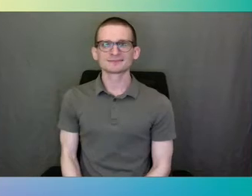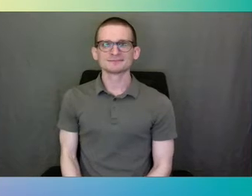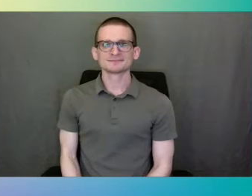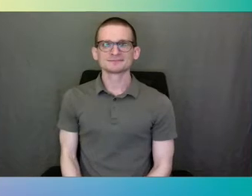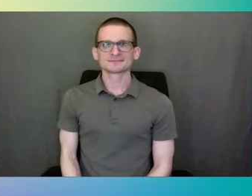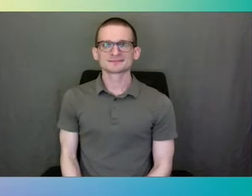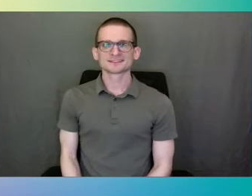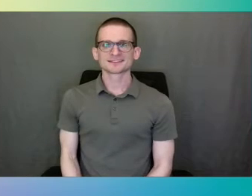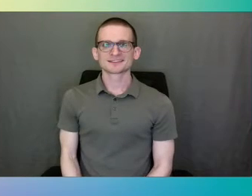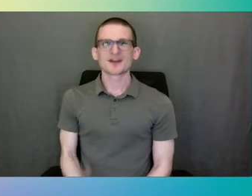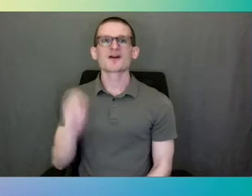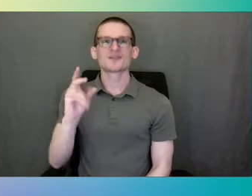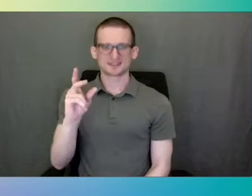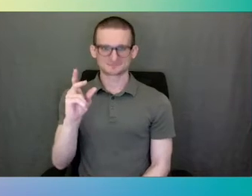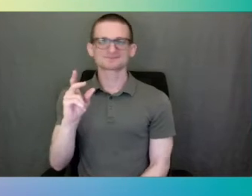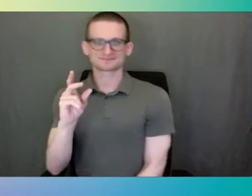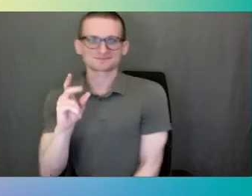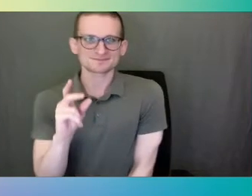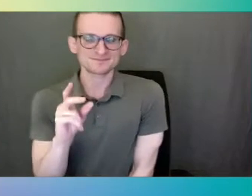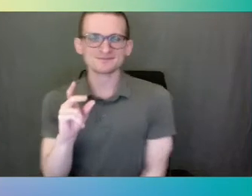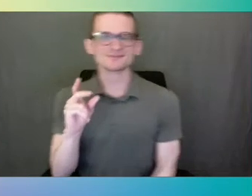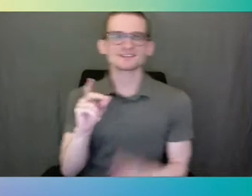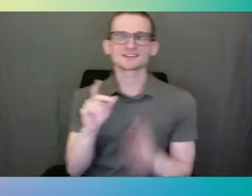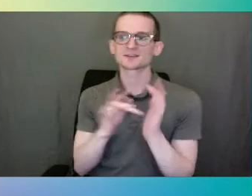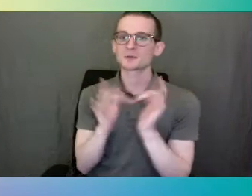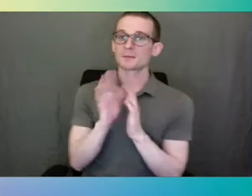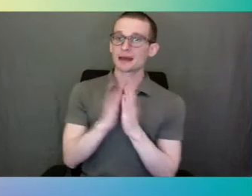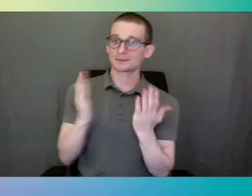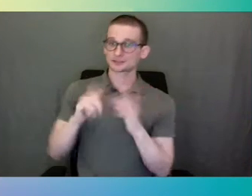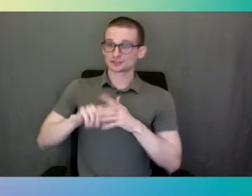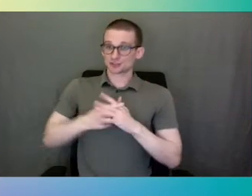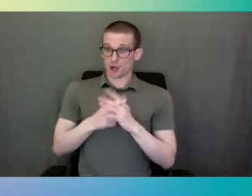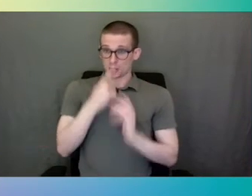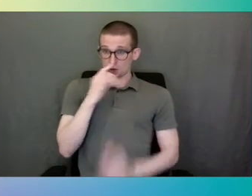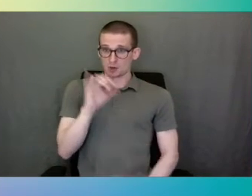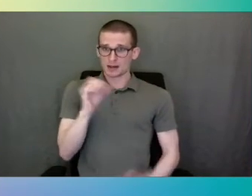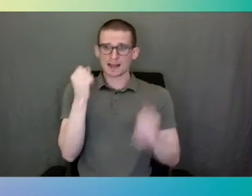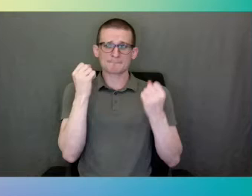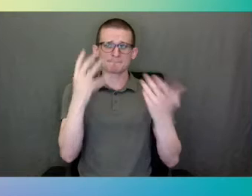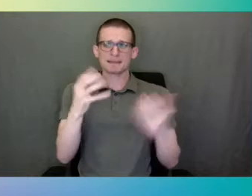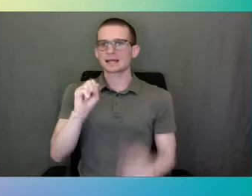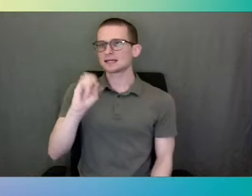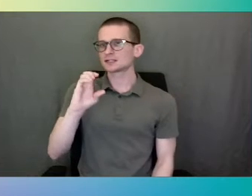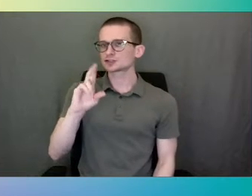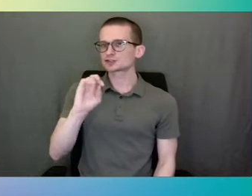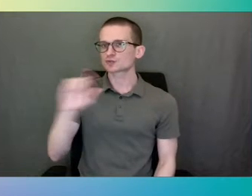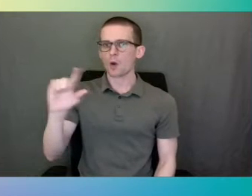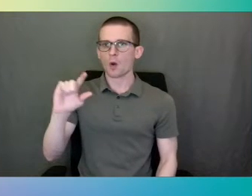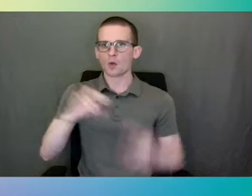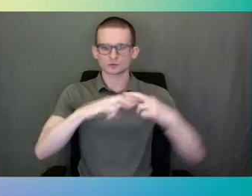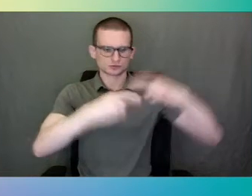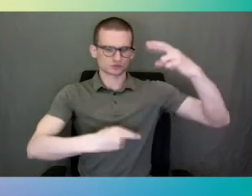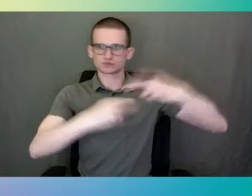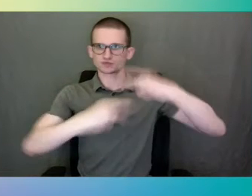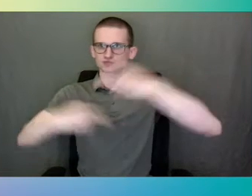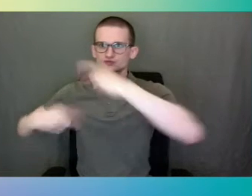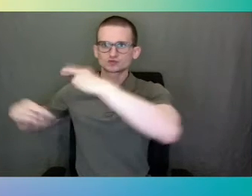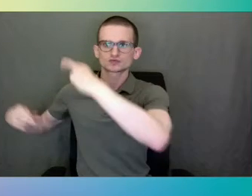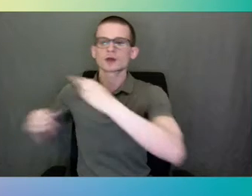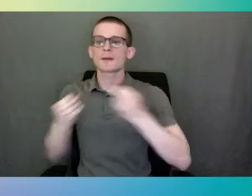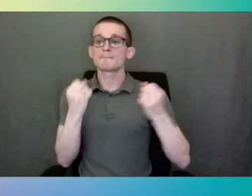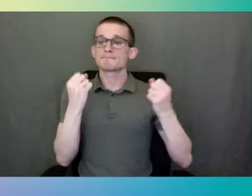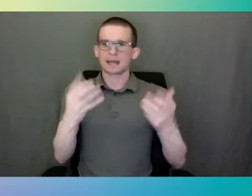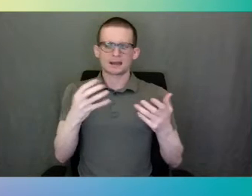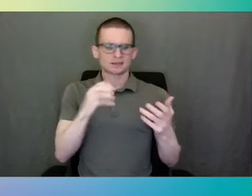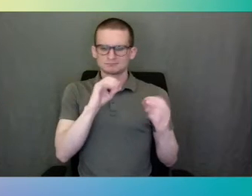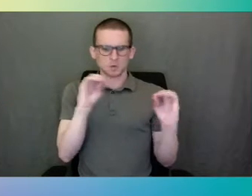Okay. So it started from many scrolls to one book. And so it was an unorganized collection of scrolls written by godly